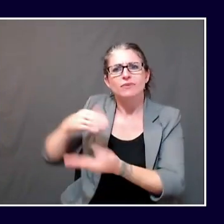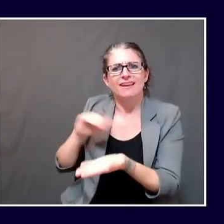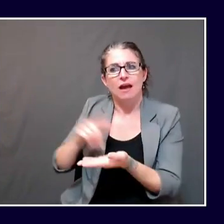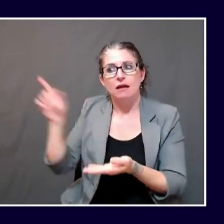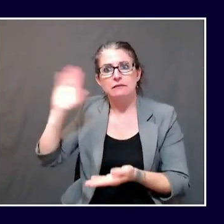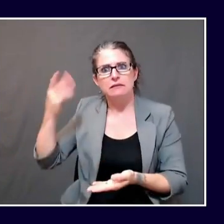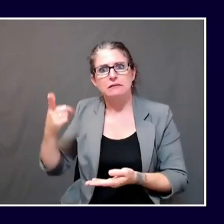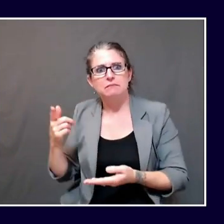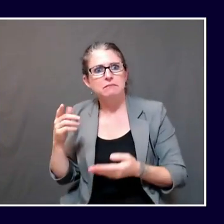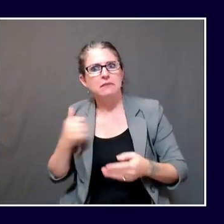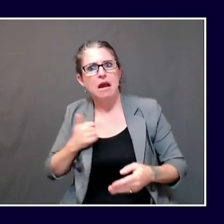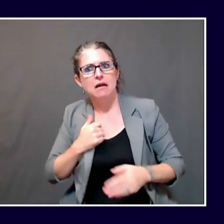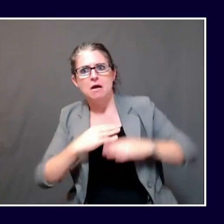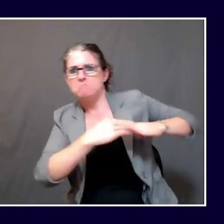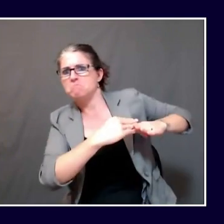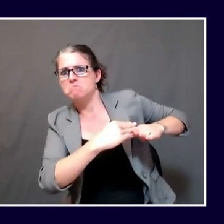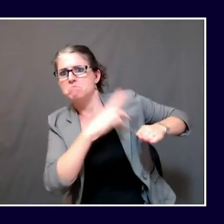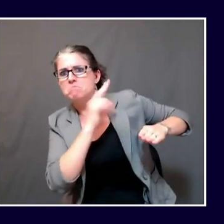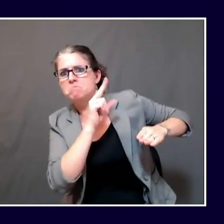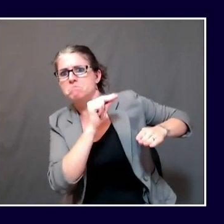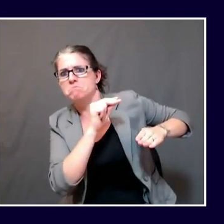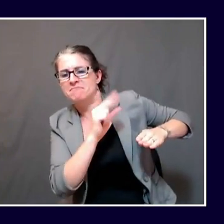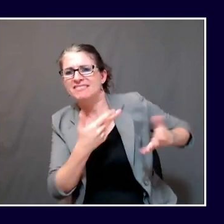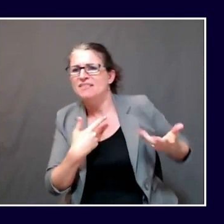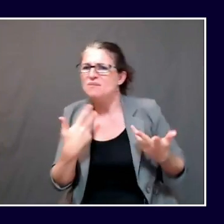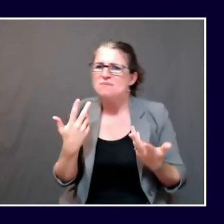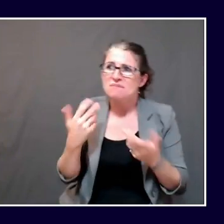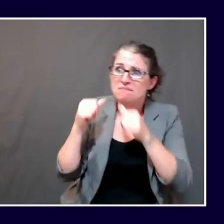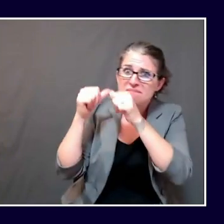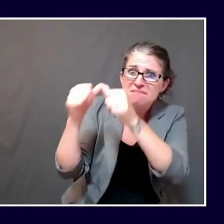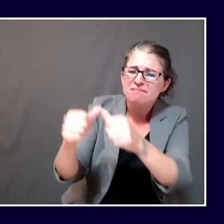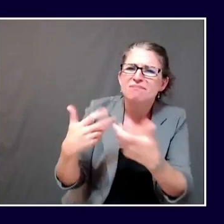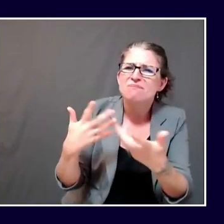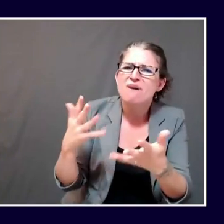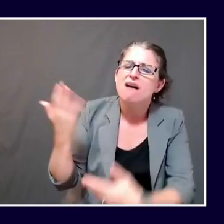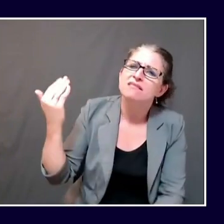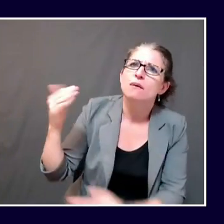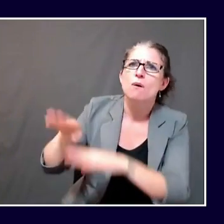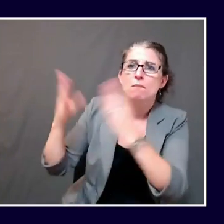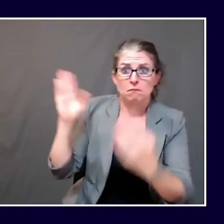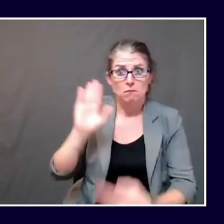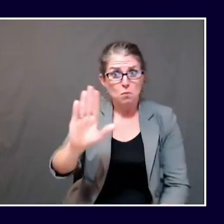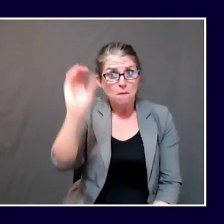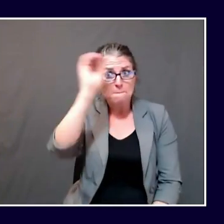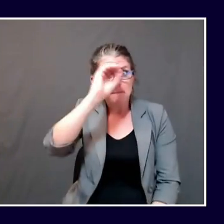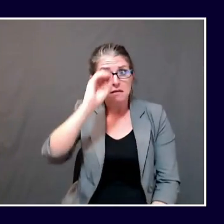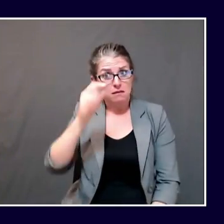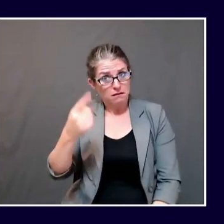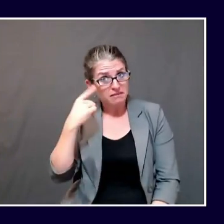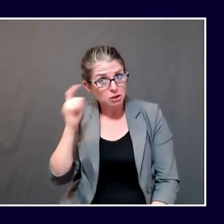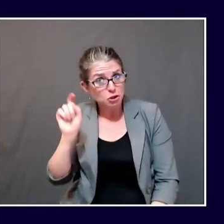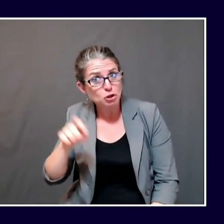border. What is your opinions on opening up our border with Canada again?